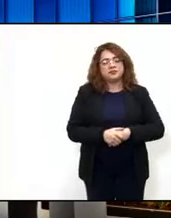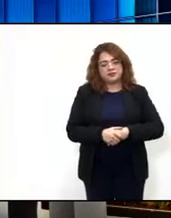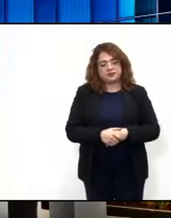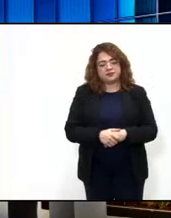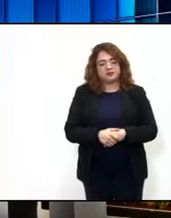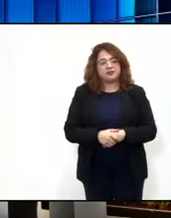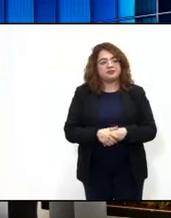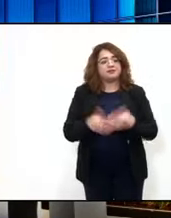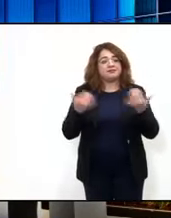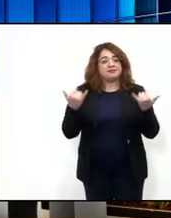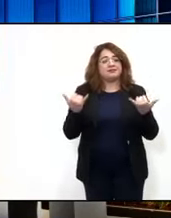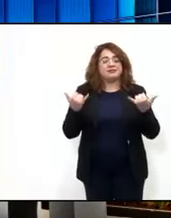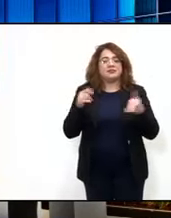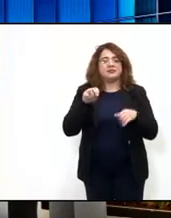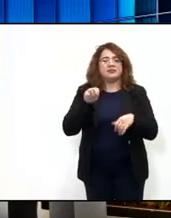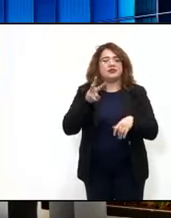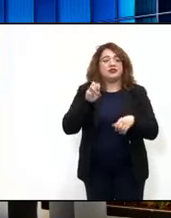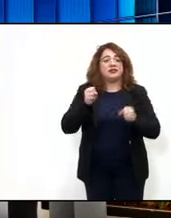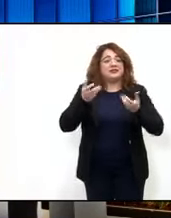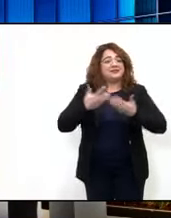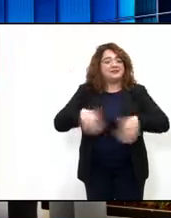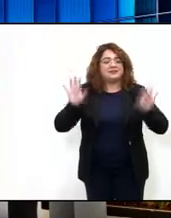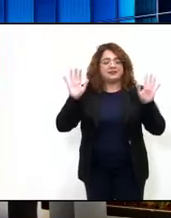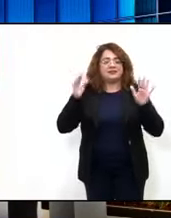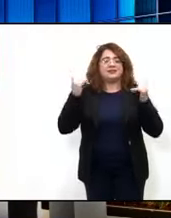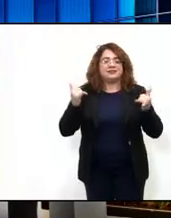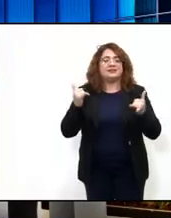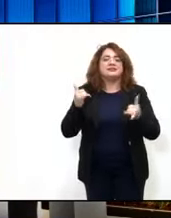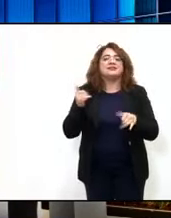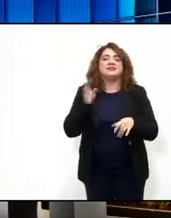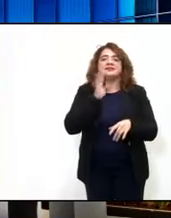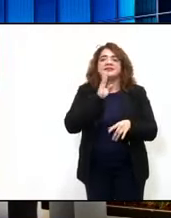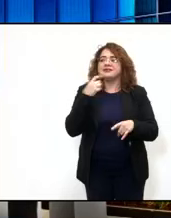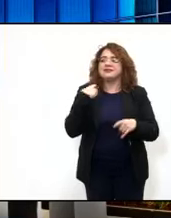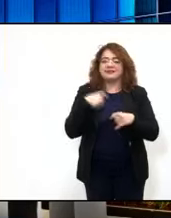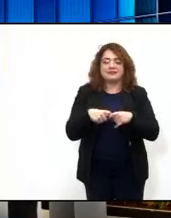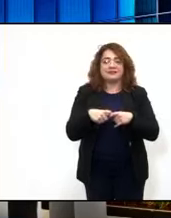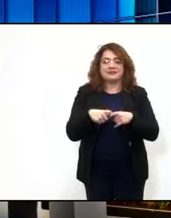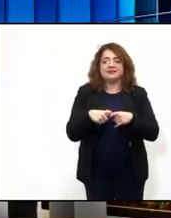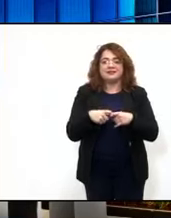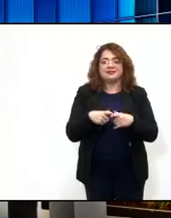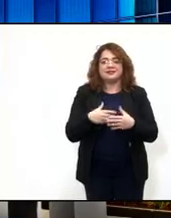Okay, this concludes questions, and we will now move on to Spanish interpretation.